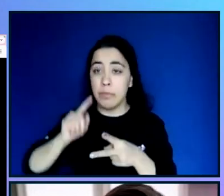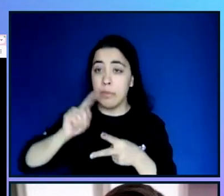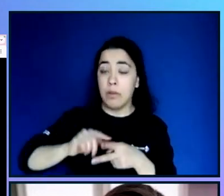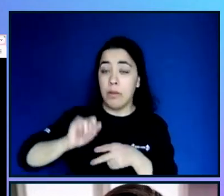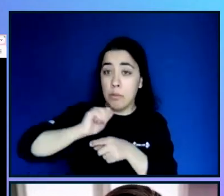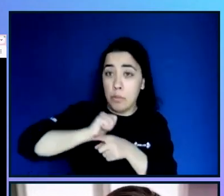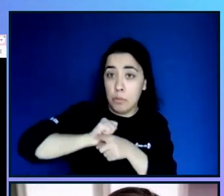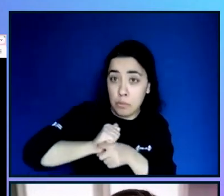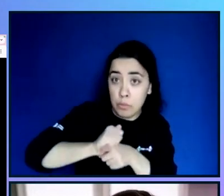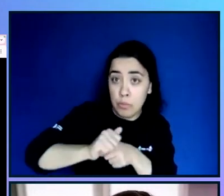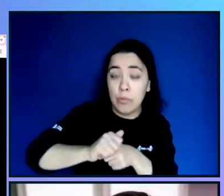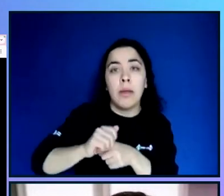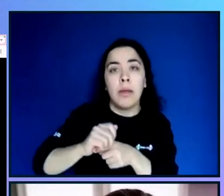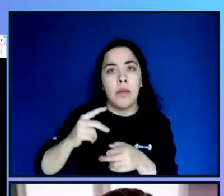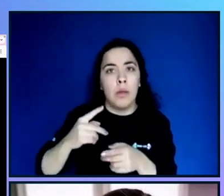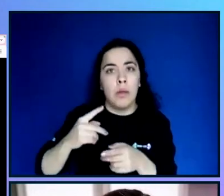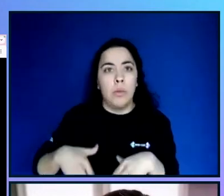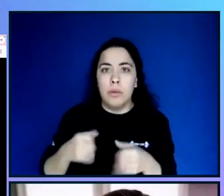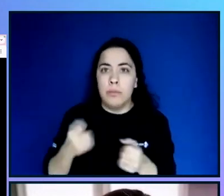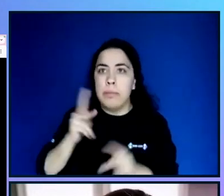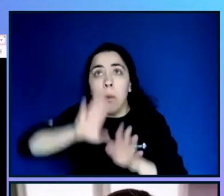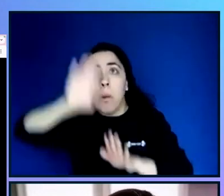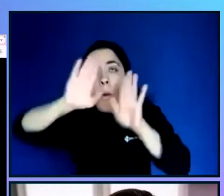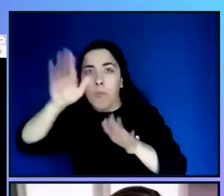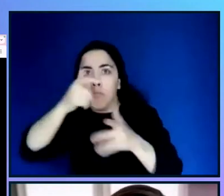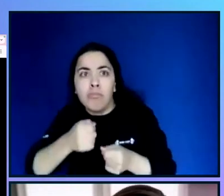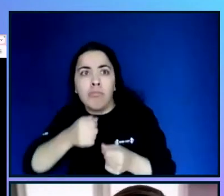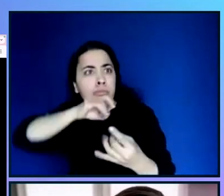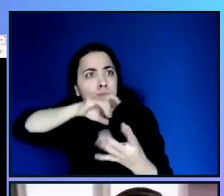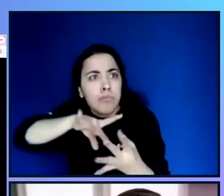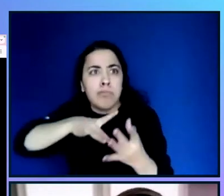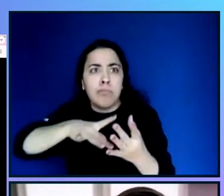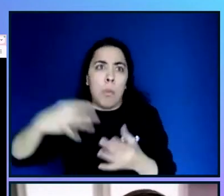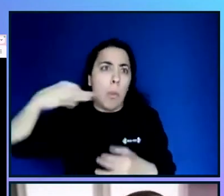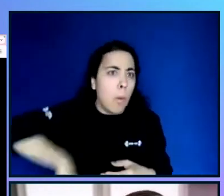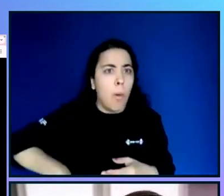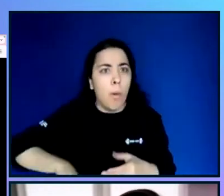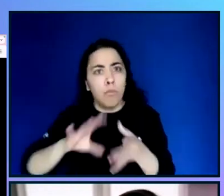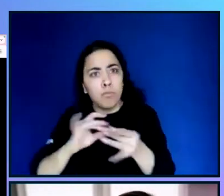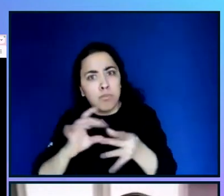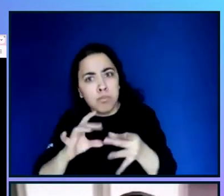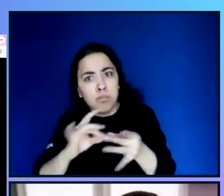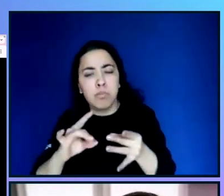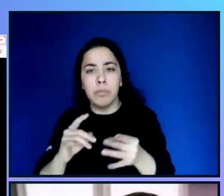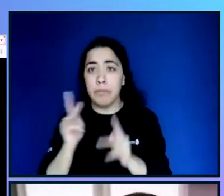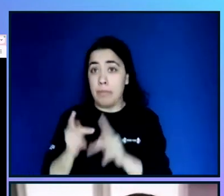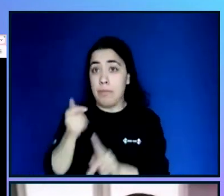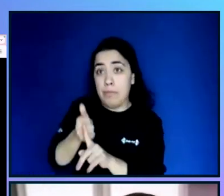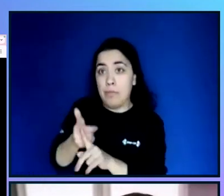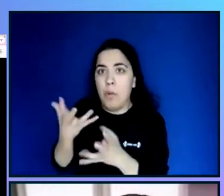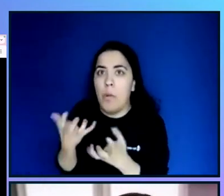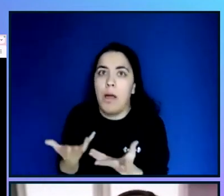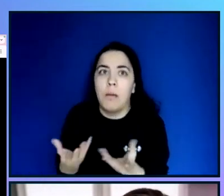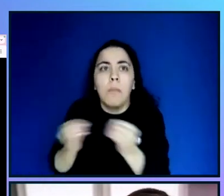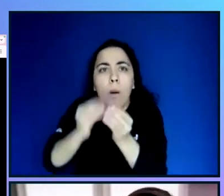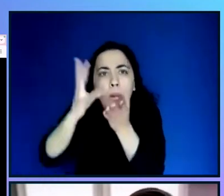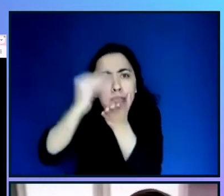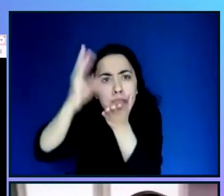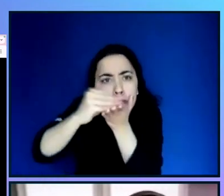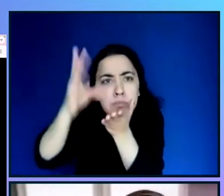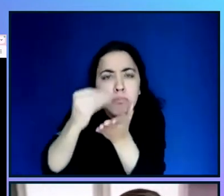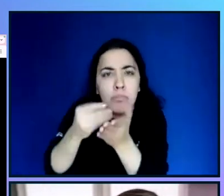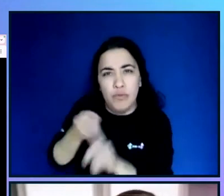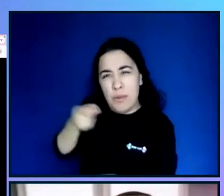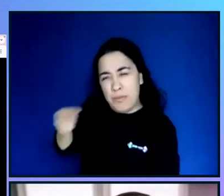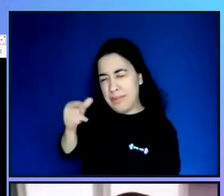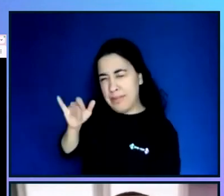were overwhelmed by the interest and positive feedback from hubbers who wanted to learn more. They wanted the sessions